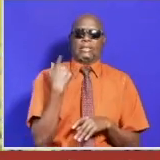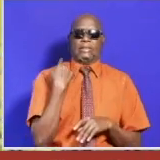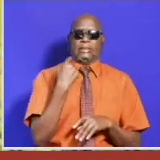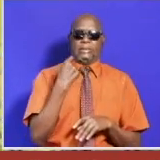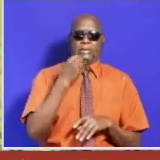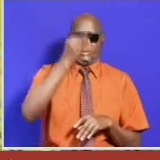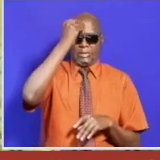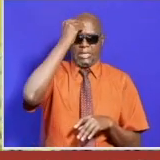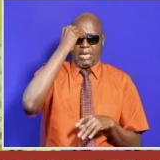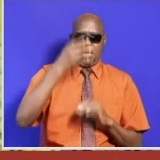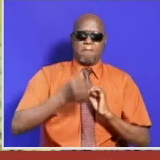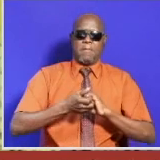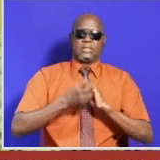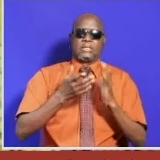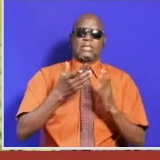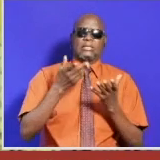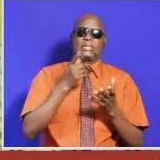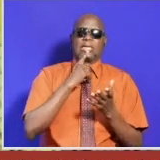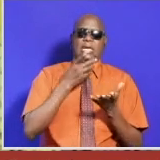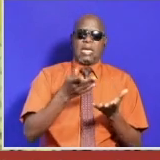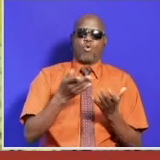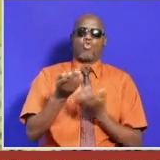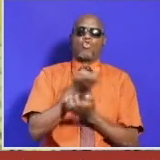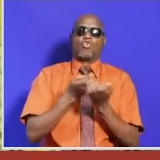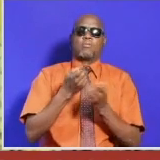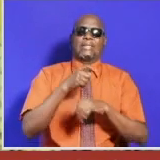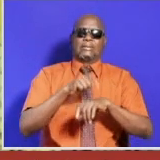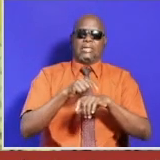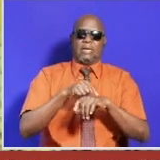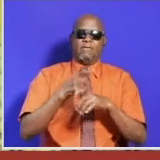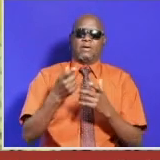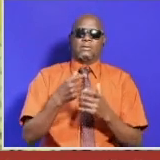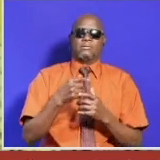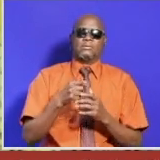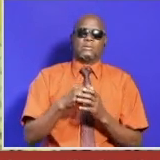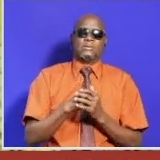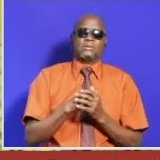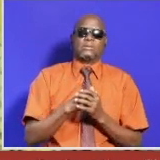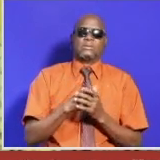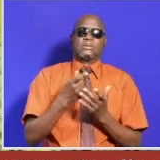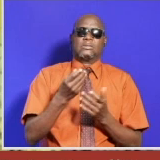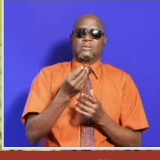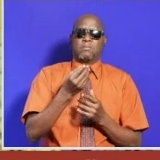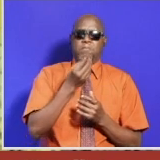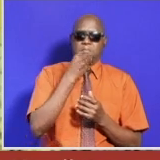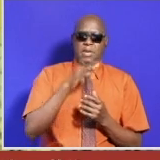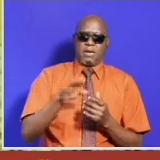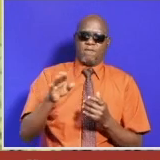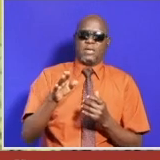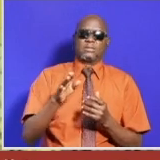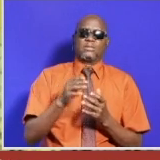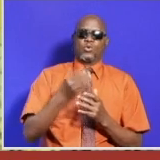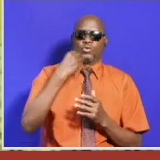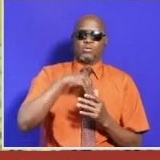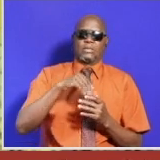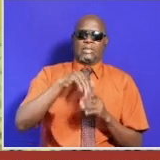partners shows that the current economic times have put a strain in overall breakfast consumption in Kenya, causing it to